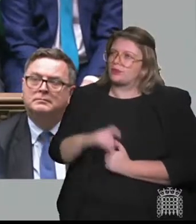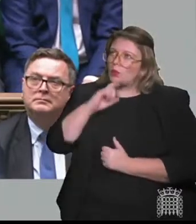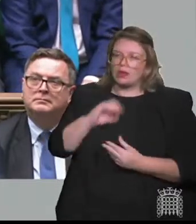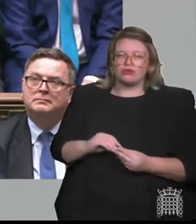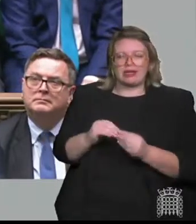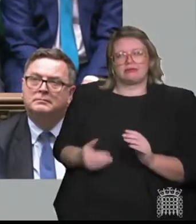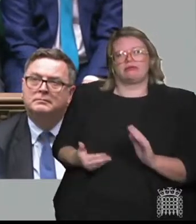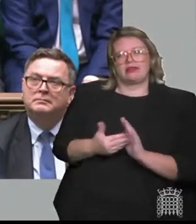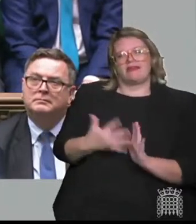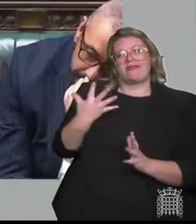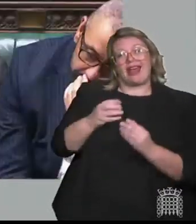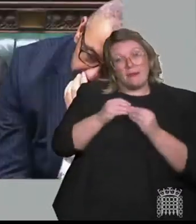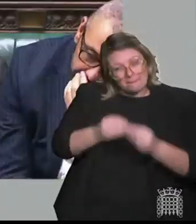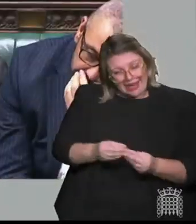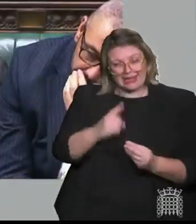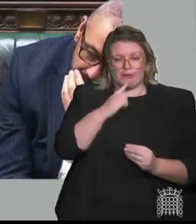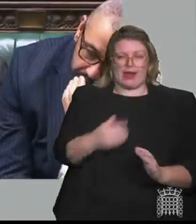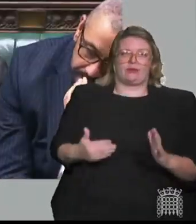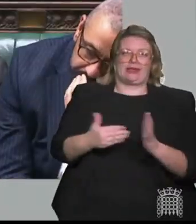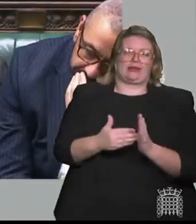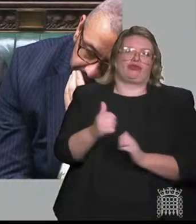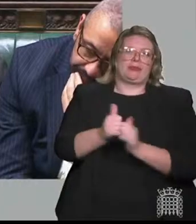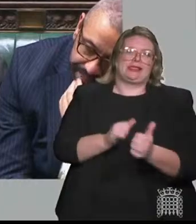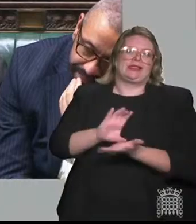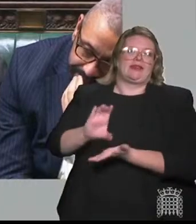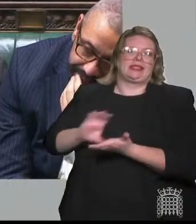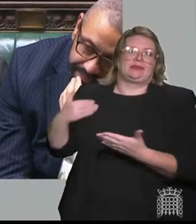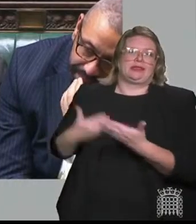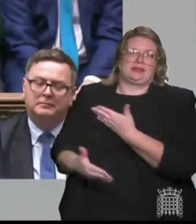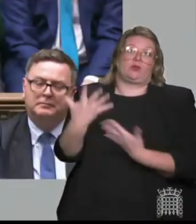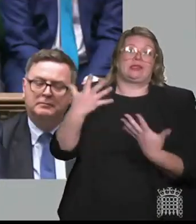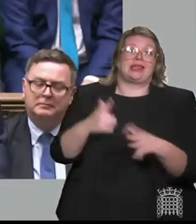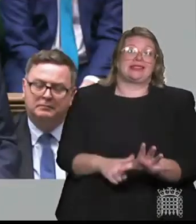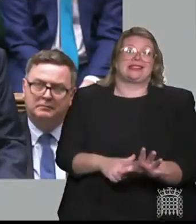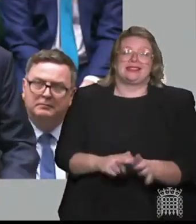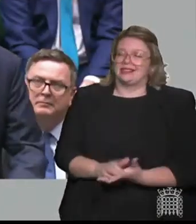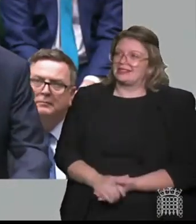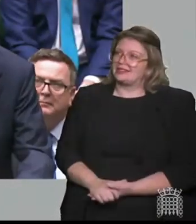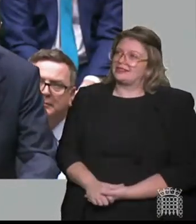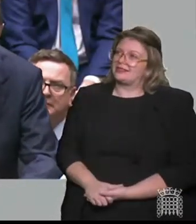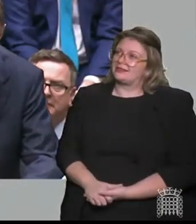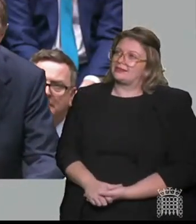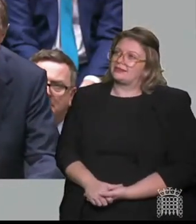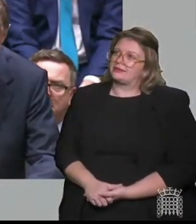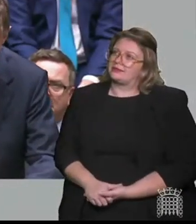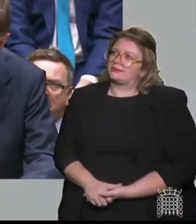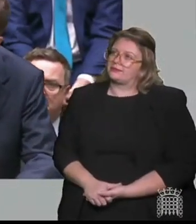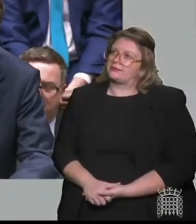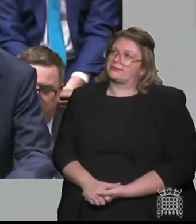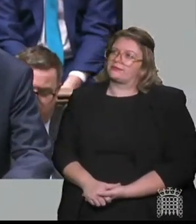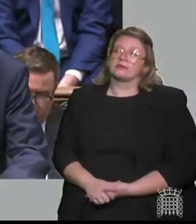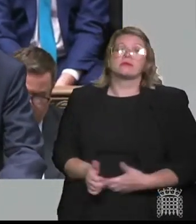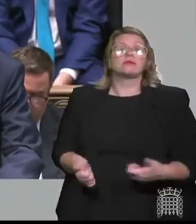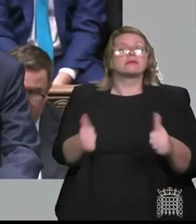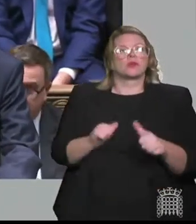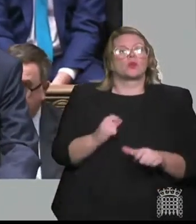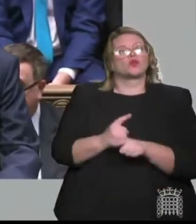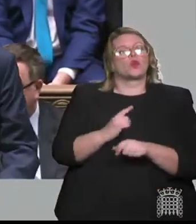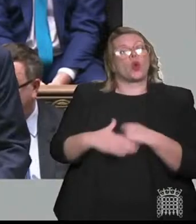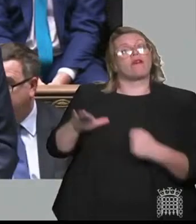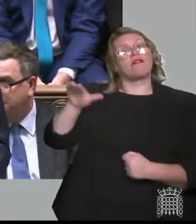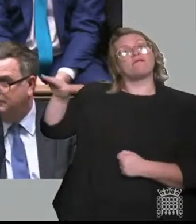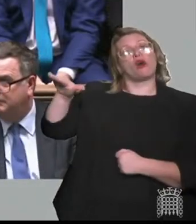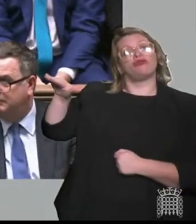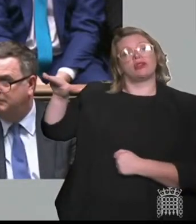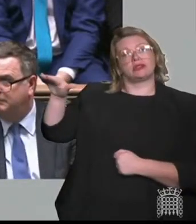additional business investment over the next 10 years. Next, foreign direct investment. I'm extremely